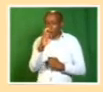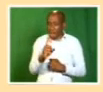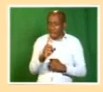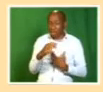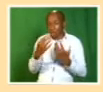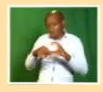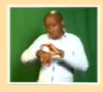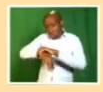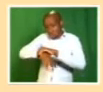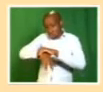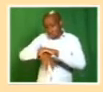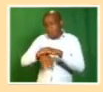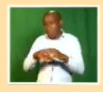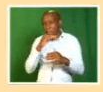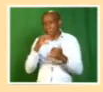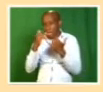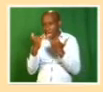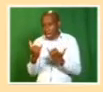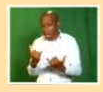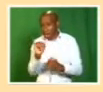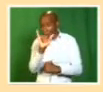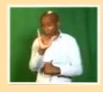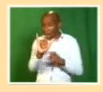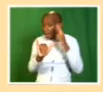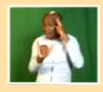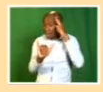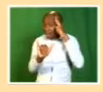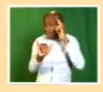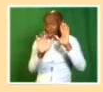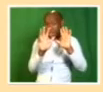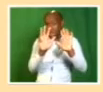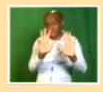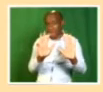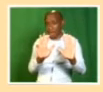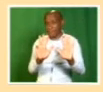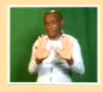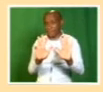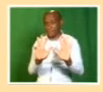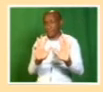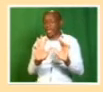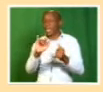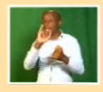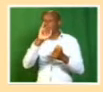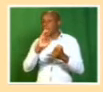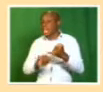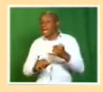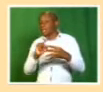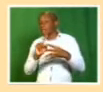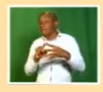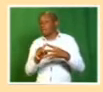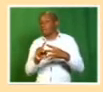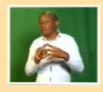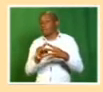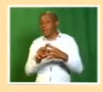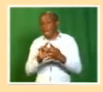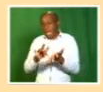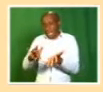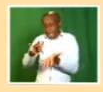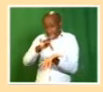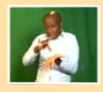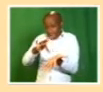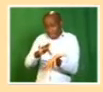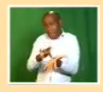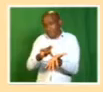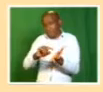x-intercept. Then the y-intercept is 9, as I already said. Then the last thing, the fourth thing, is the midpoint. How